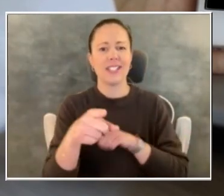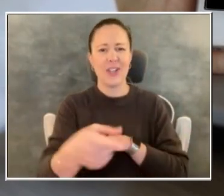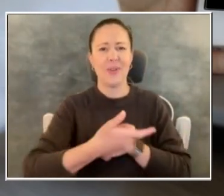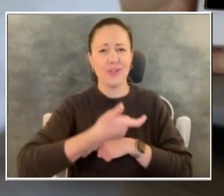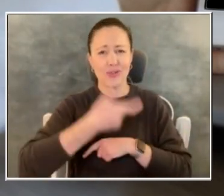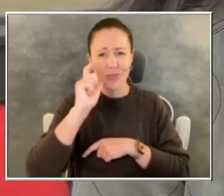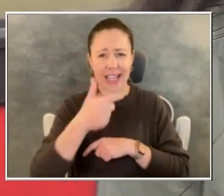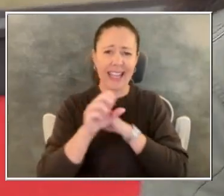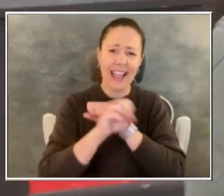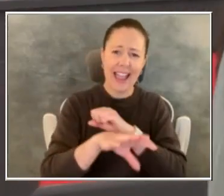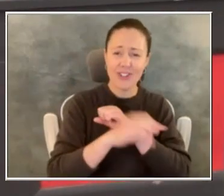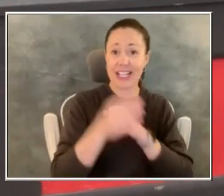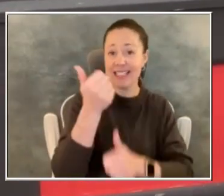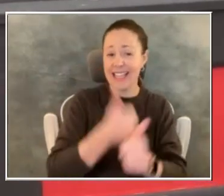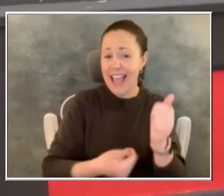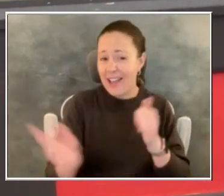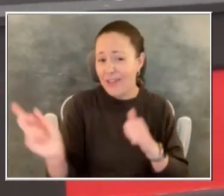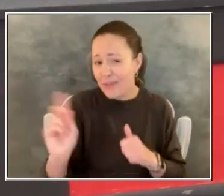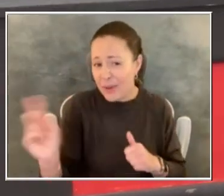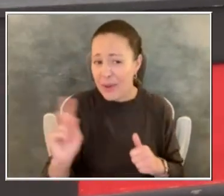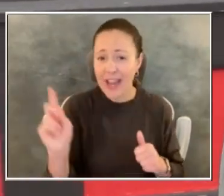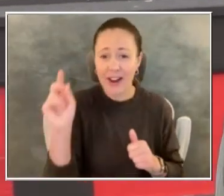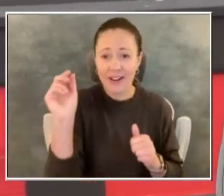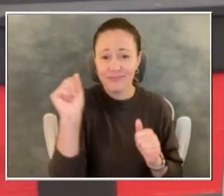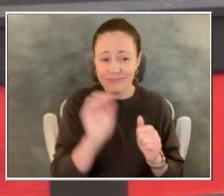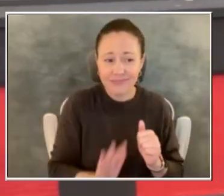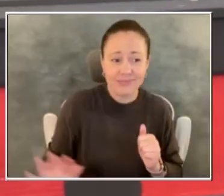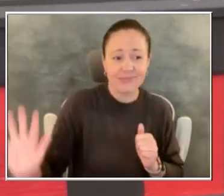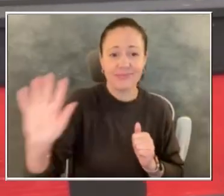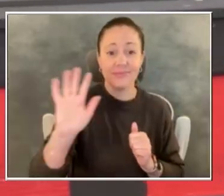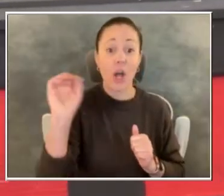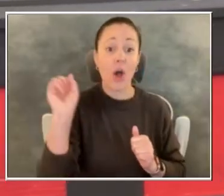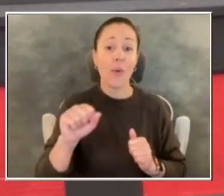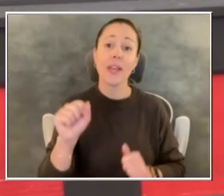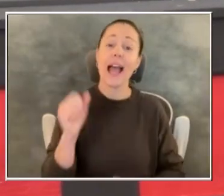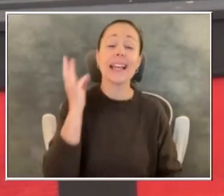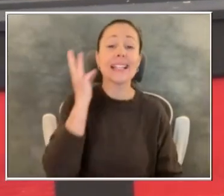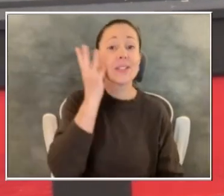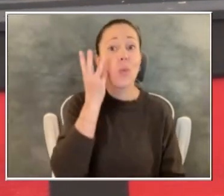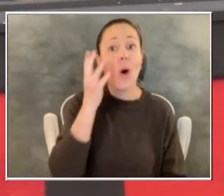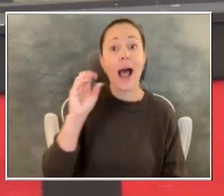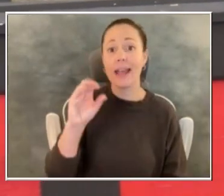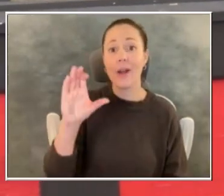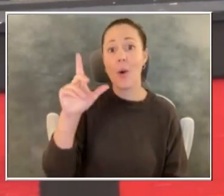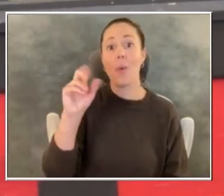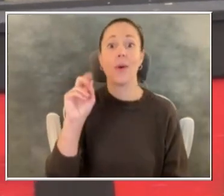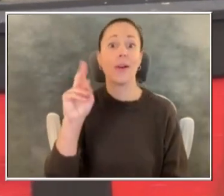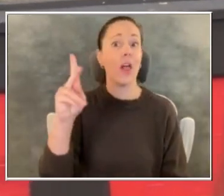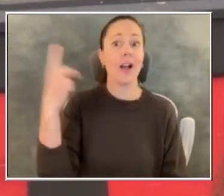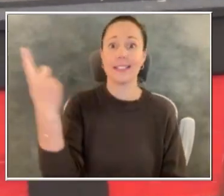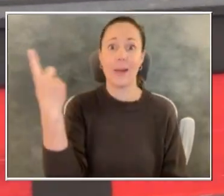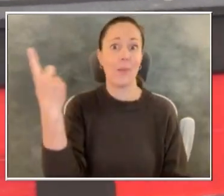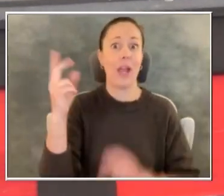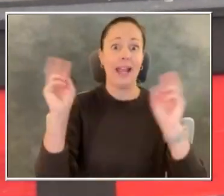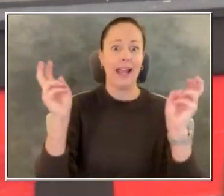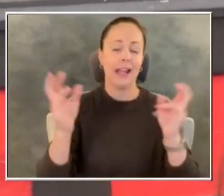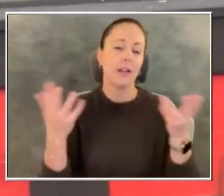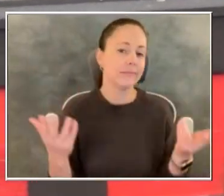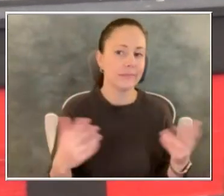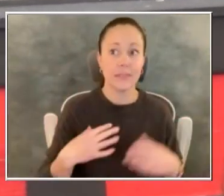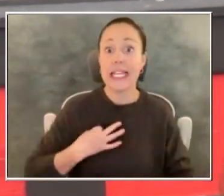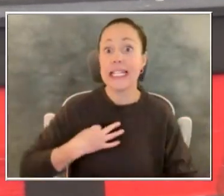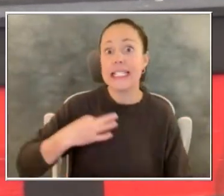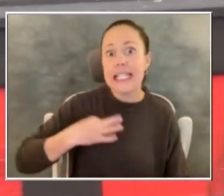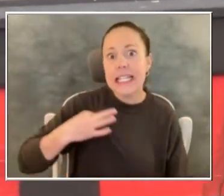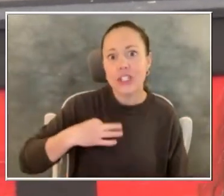click these days. Oh, how it's wine o'clock somewhere, or you just everywhere I go there's a T-shirt or a